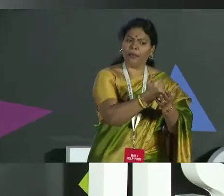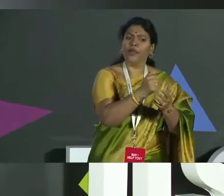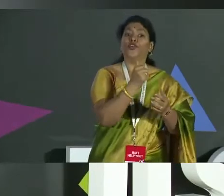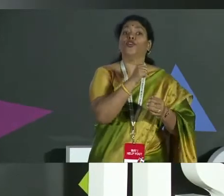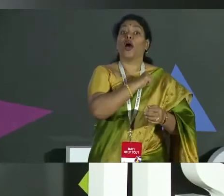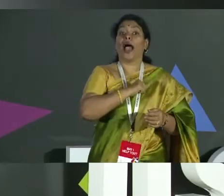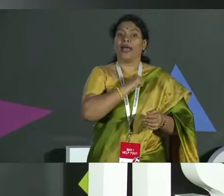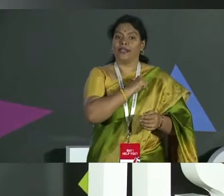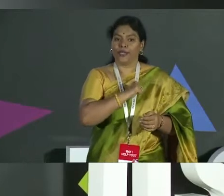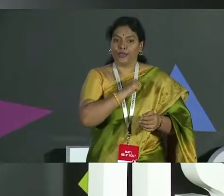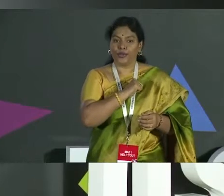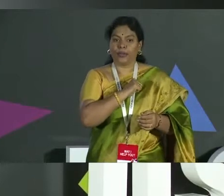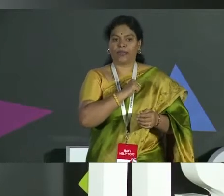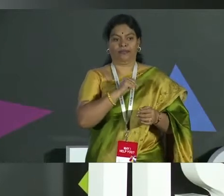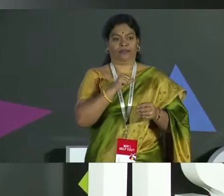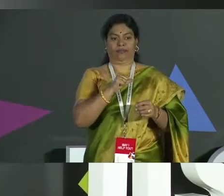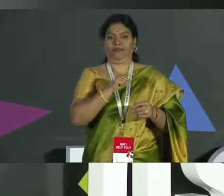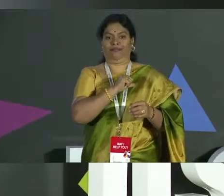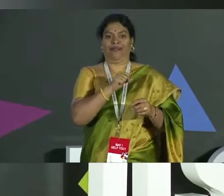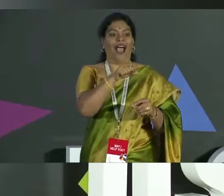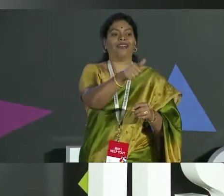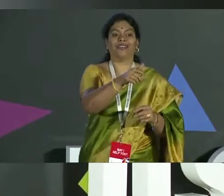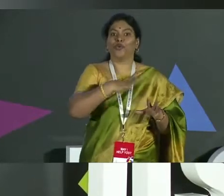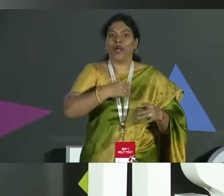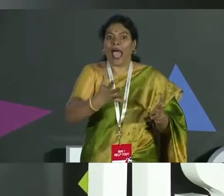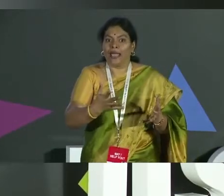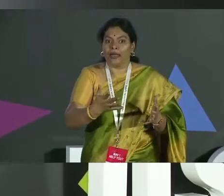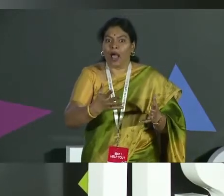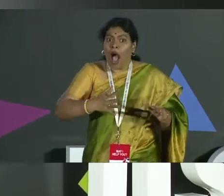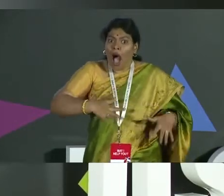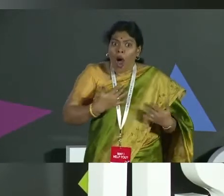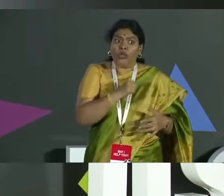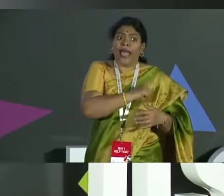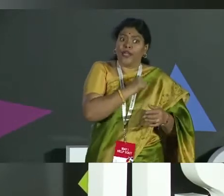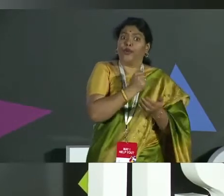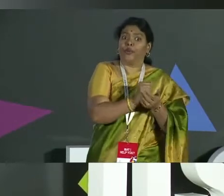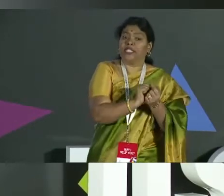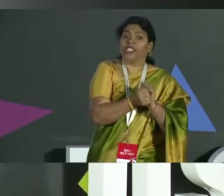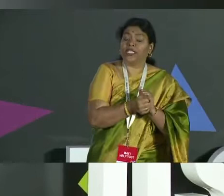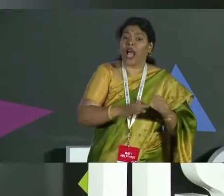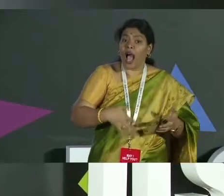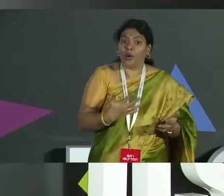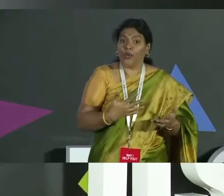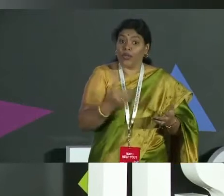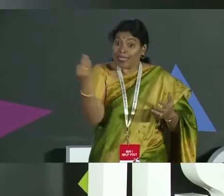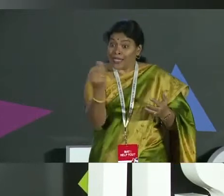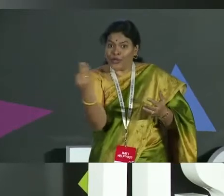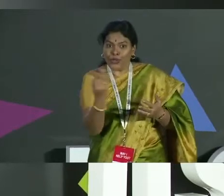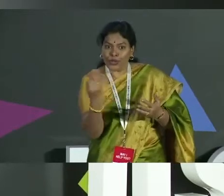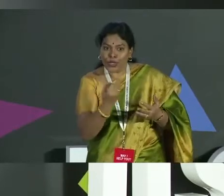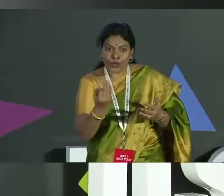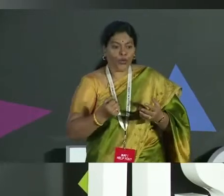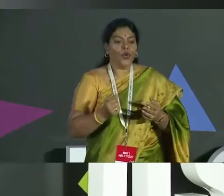such that the other person may not like it, even when you're trying to help. How can this attitude change? And there is this modern paradigm of